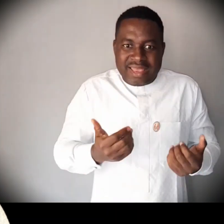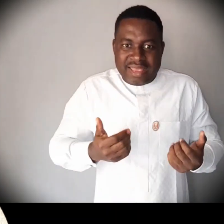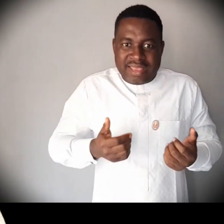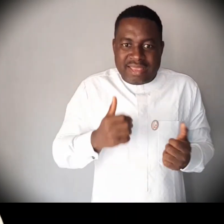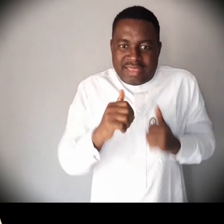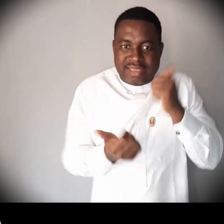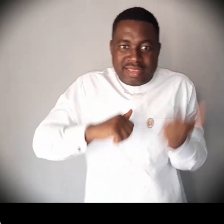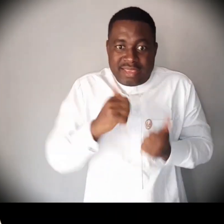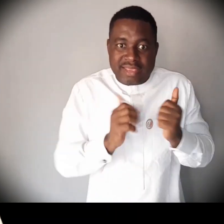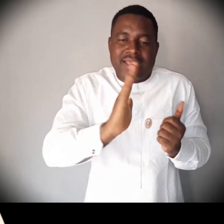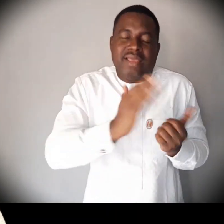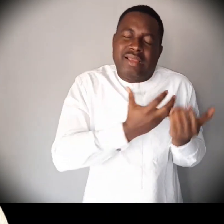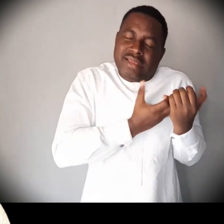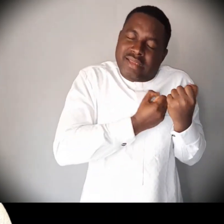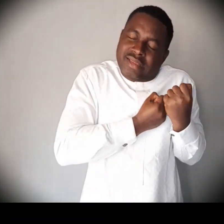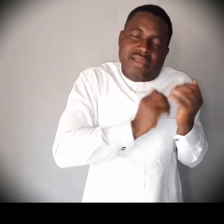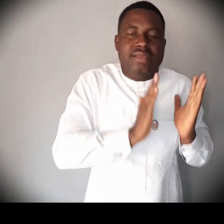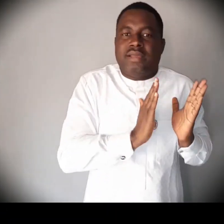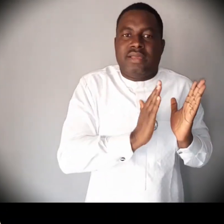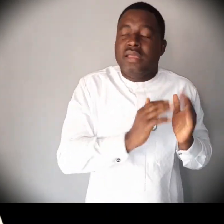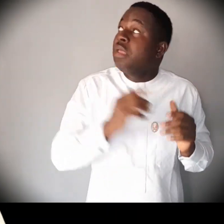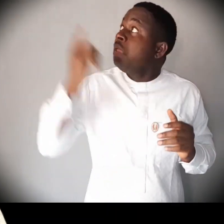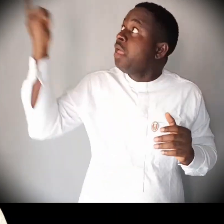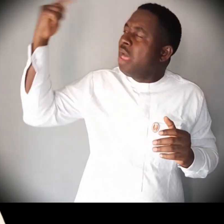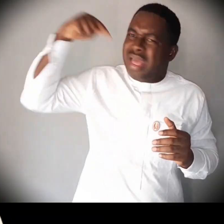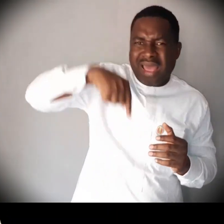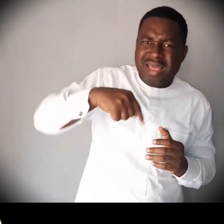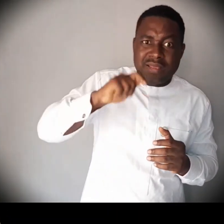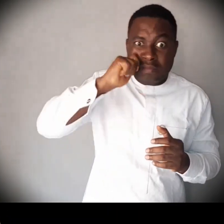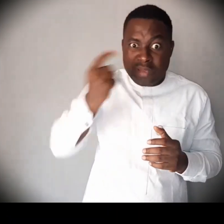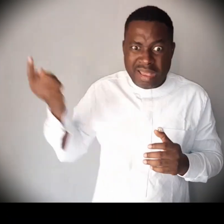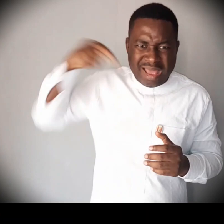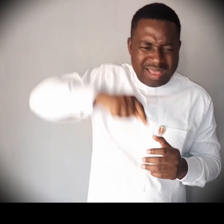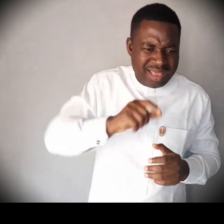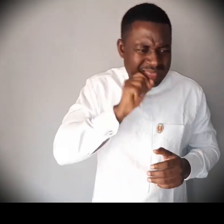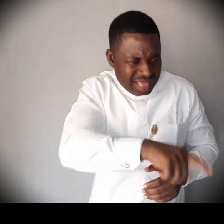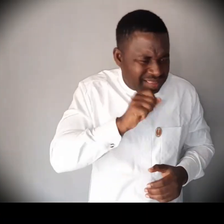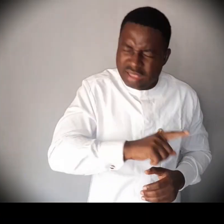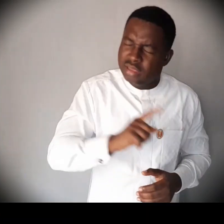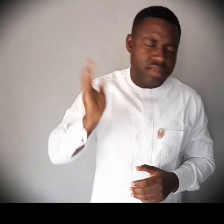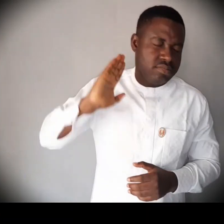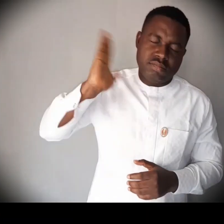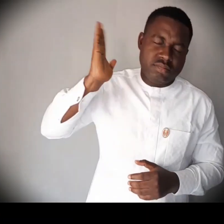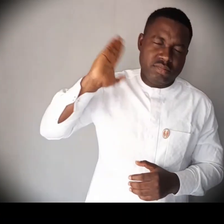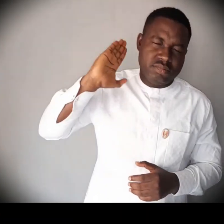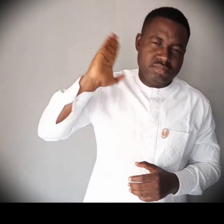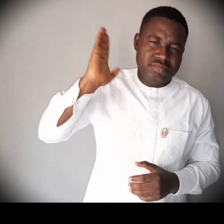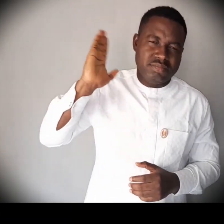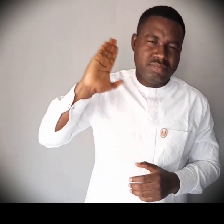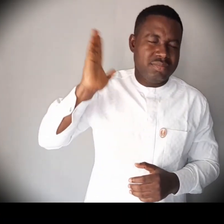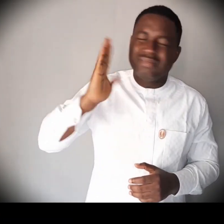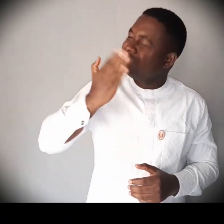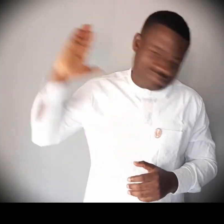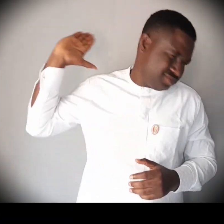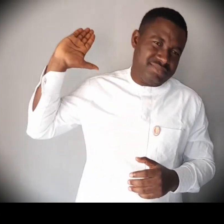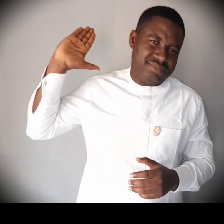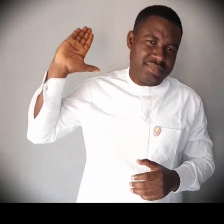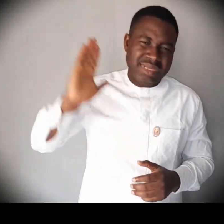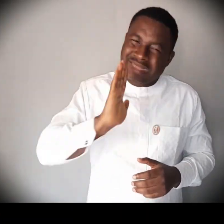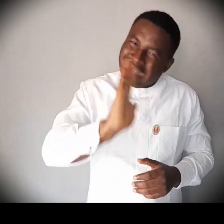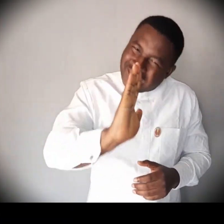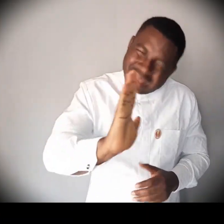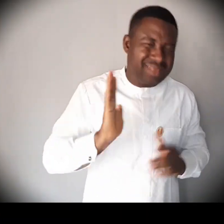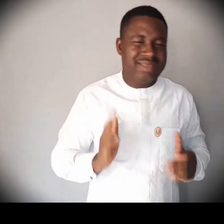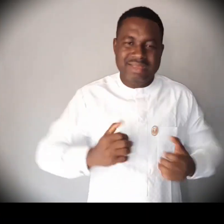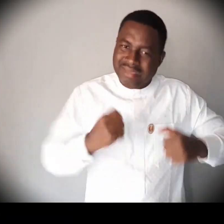of education and awareness to disembark. This is why we have chosen not to keep quiet.